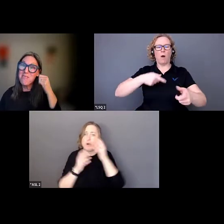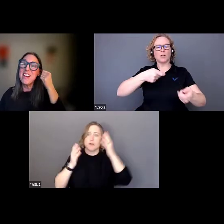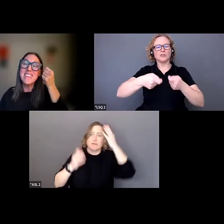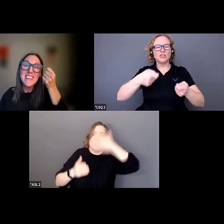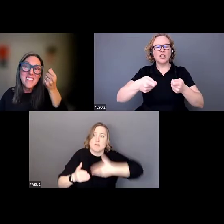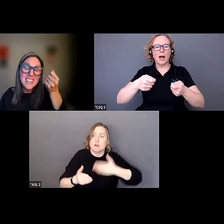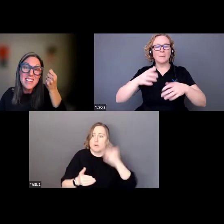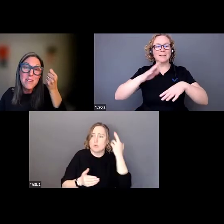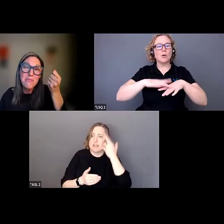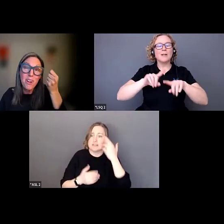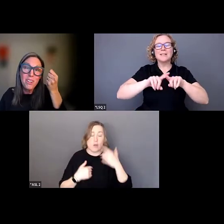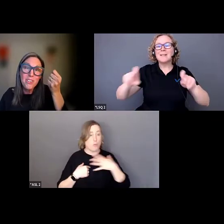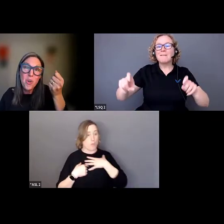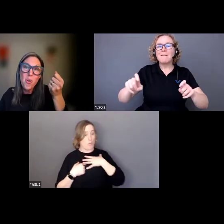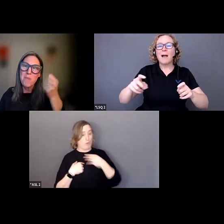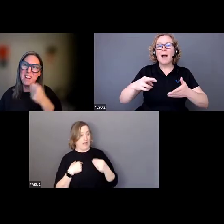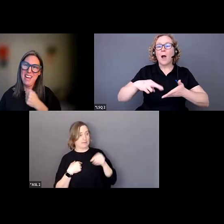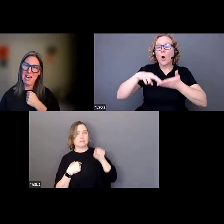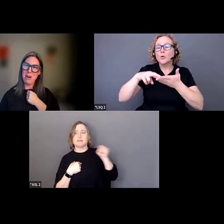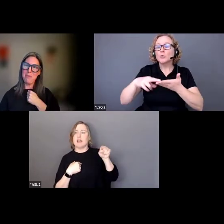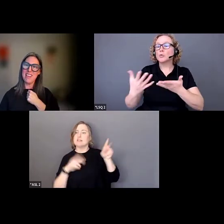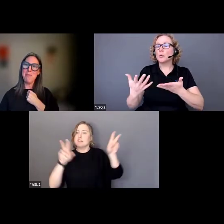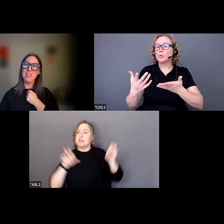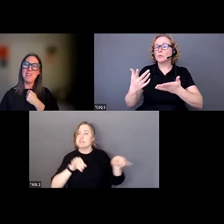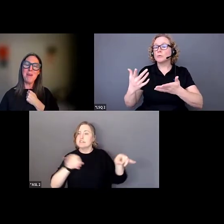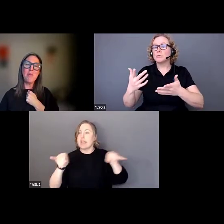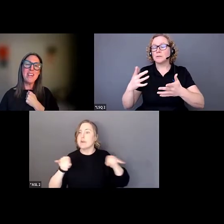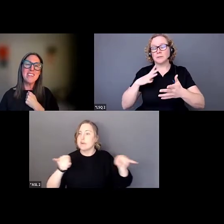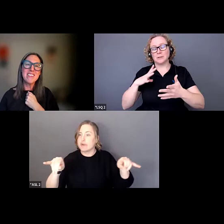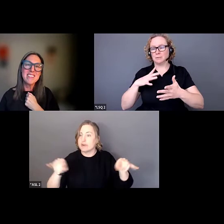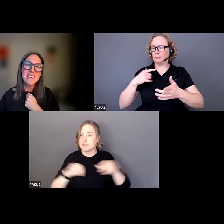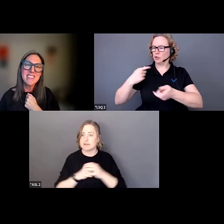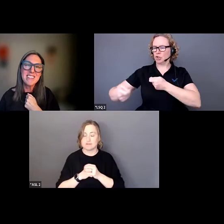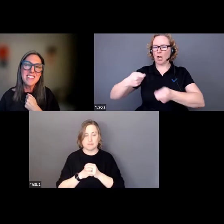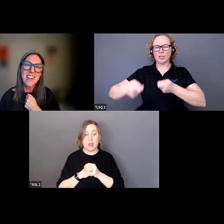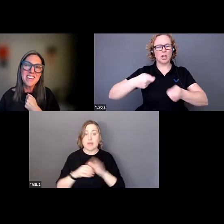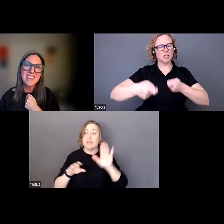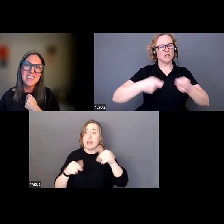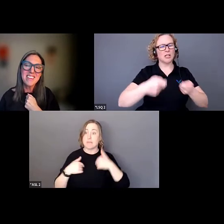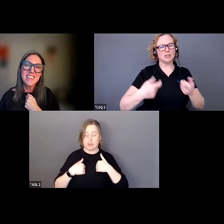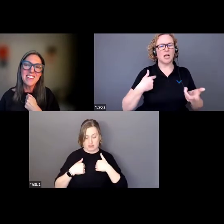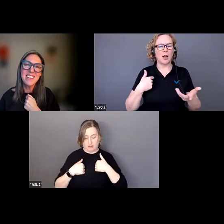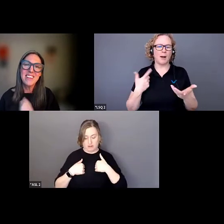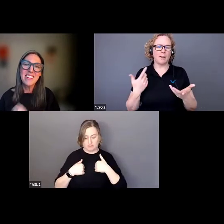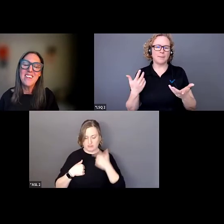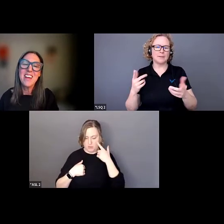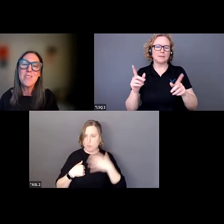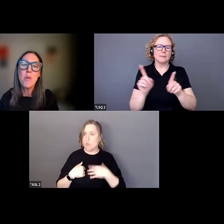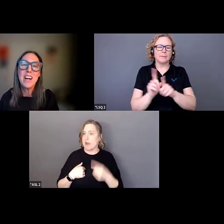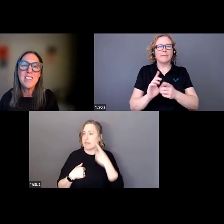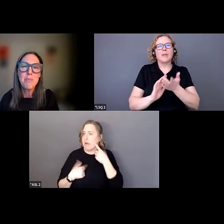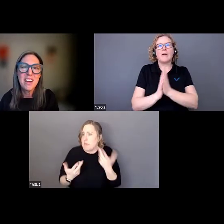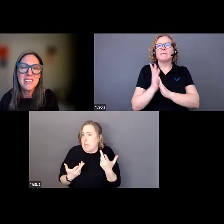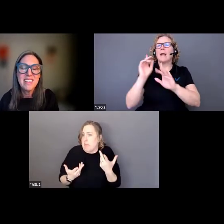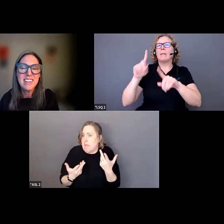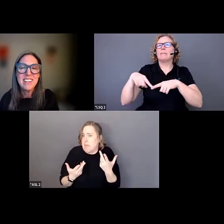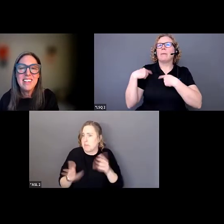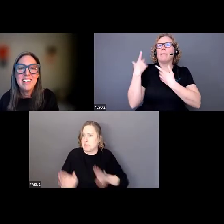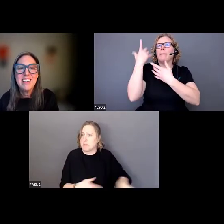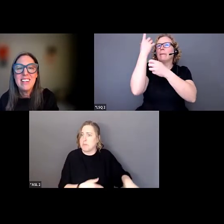superiority, right? Whiteness as the default norm, how I was able to see my whiteness as just nothing, how that is